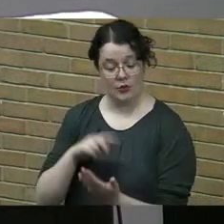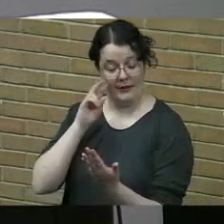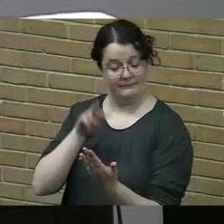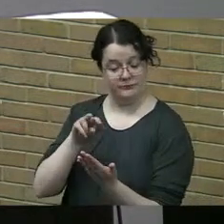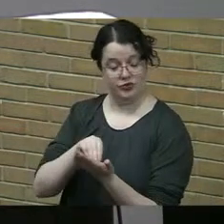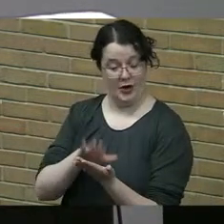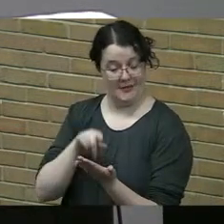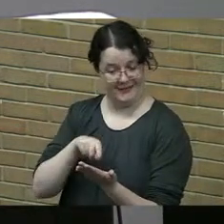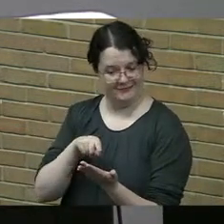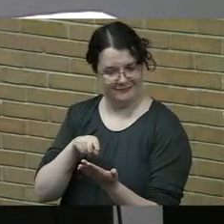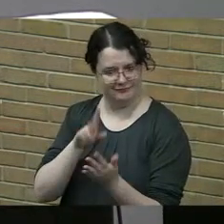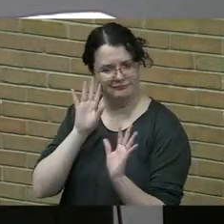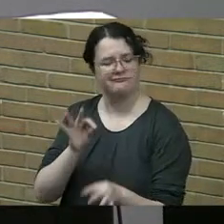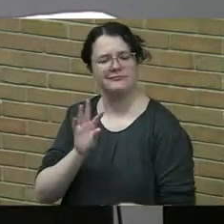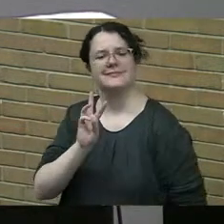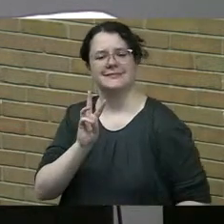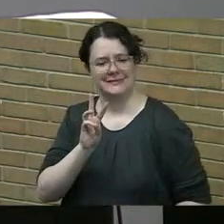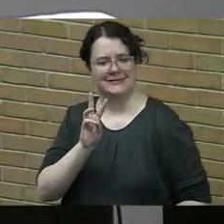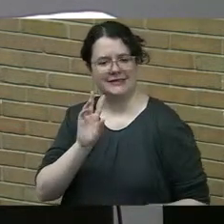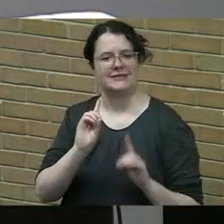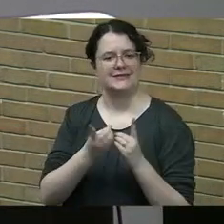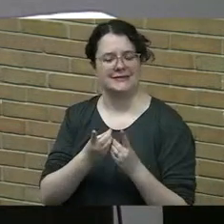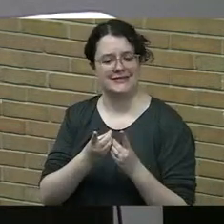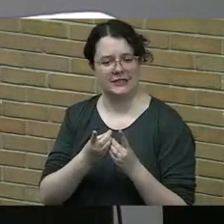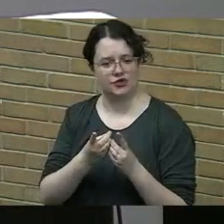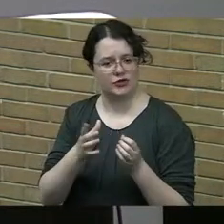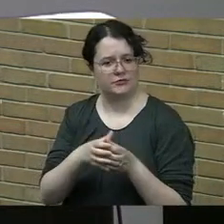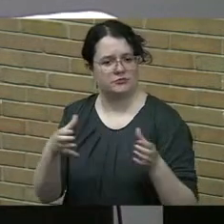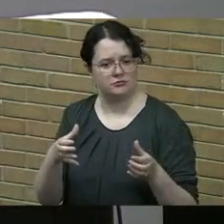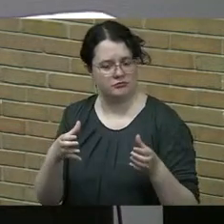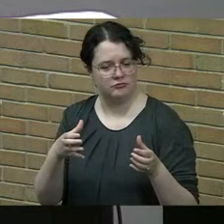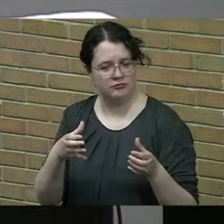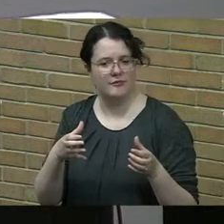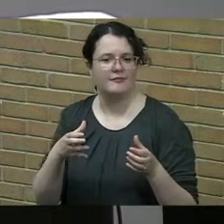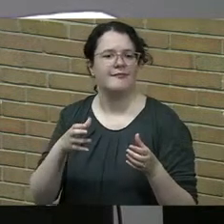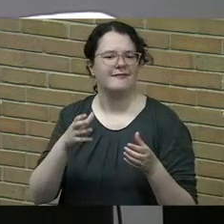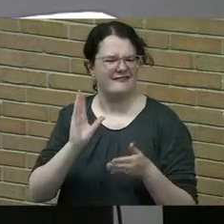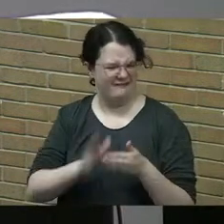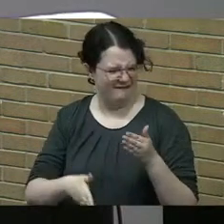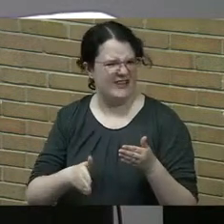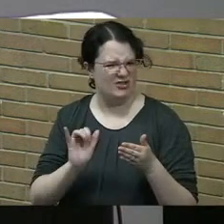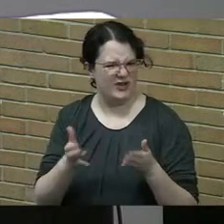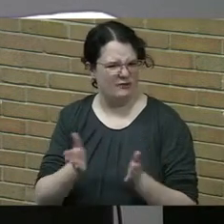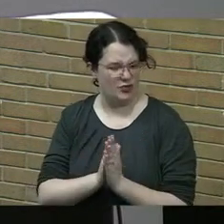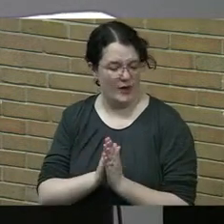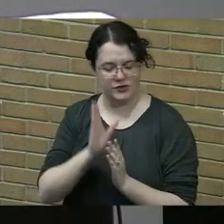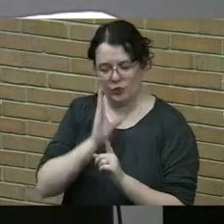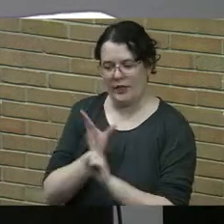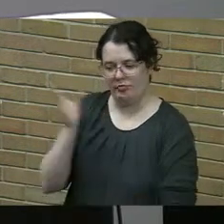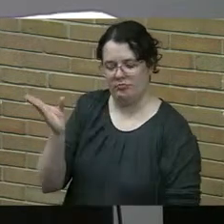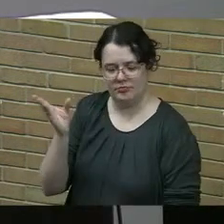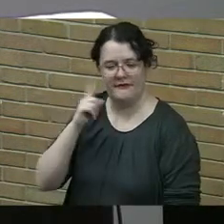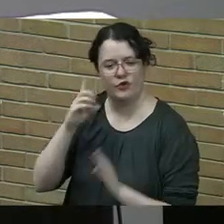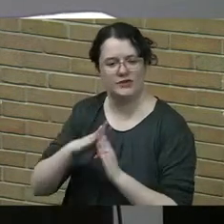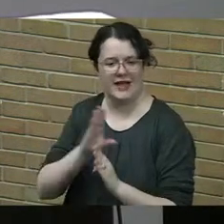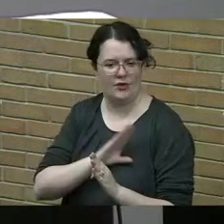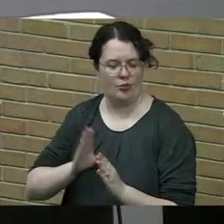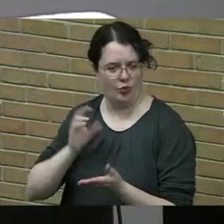that 6 district extension requests are complete, and they will be submitted to the town board for final approval at a later date.